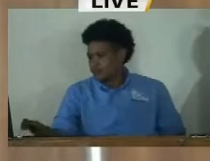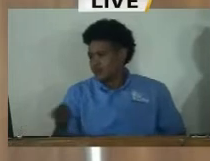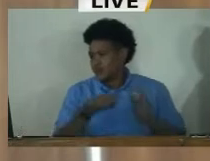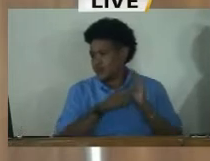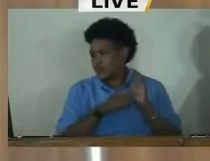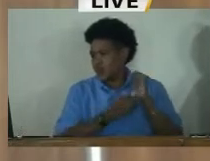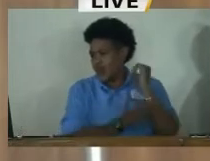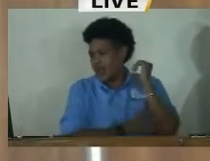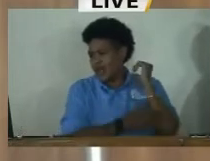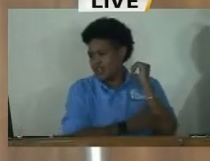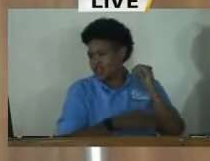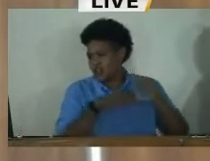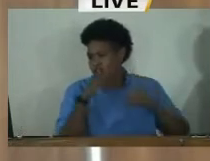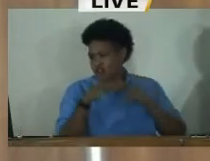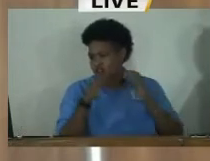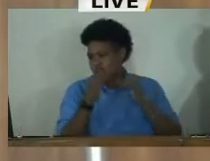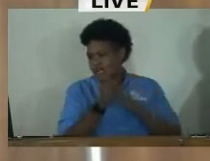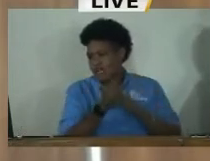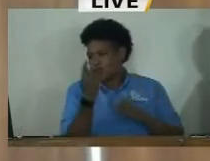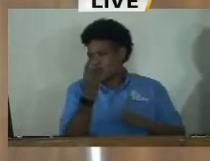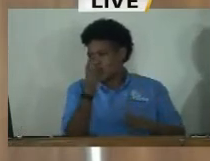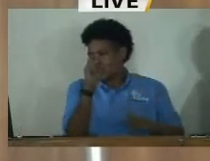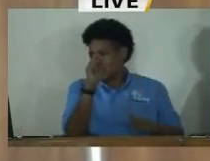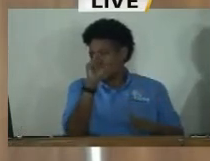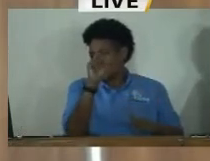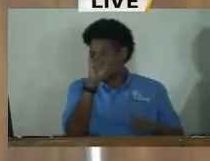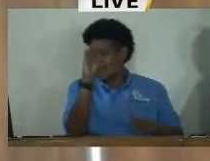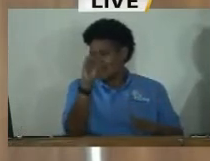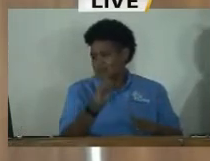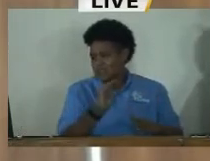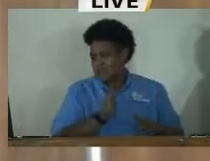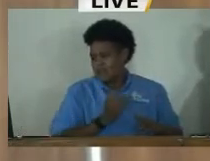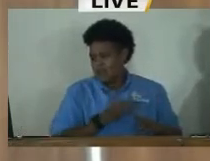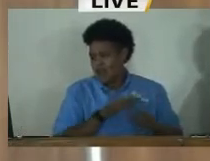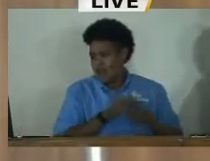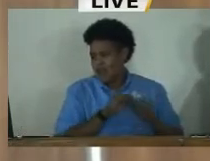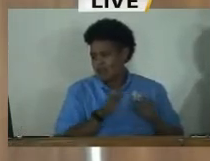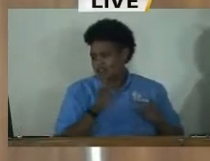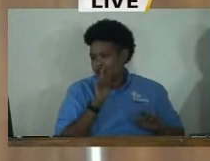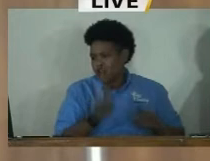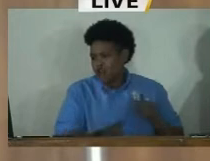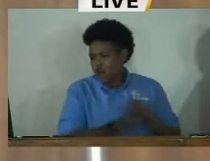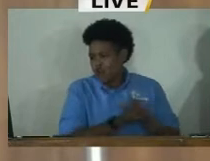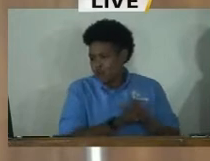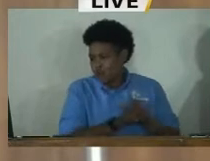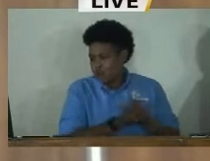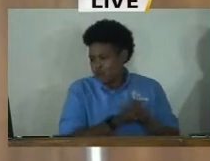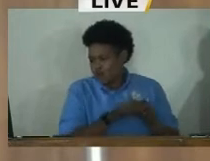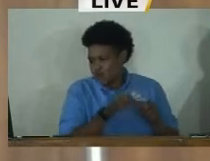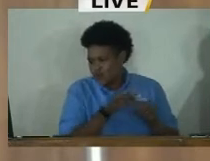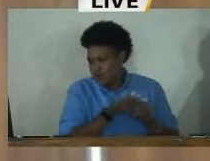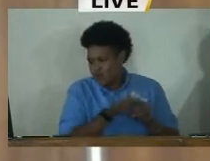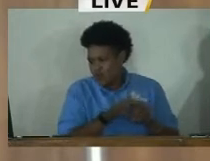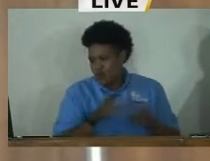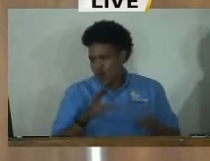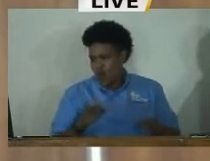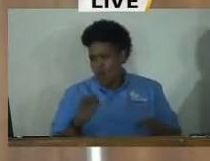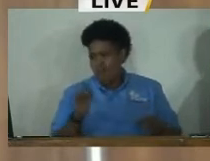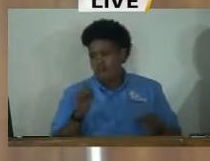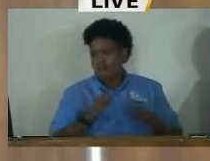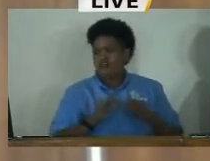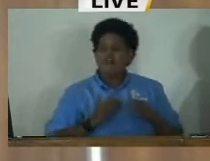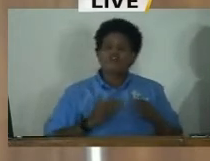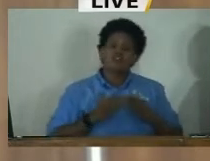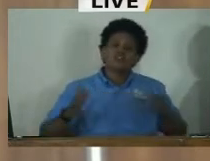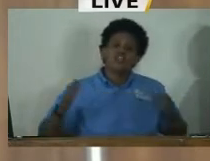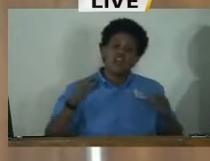of our electorate coming out to vote, the lowest in our recorded history of general elections. I want to thank God and the